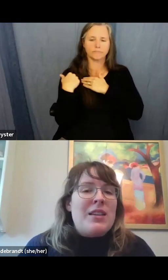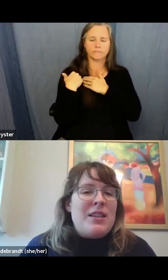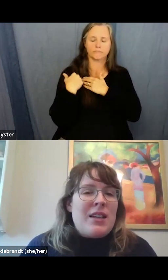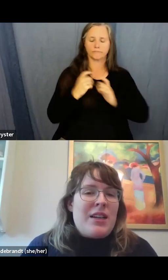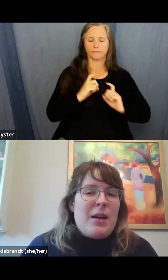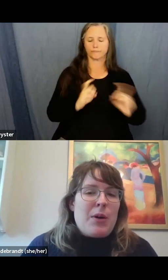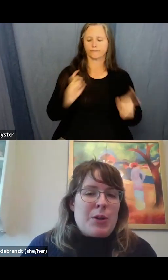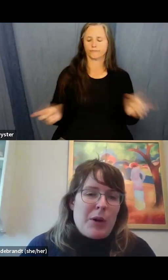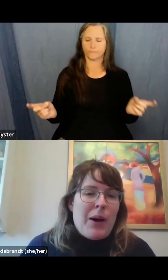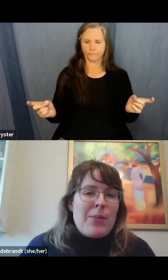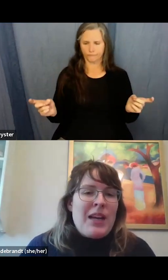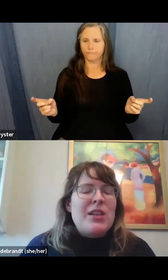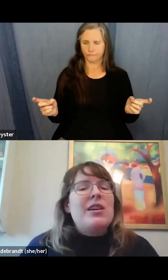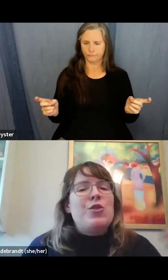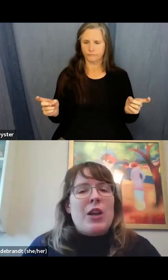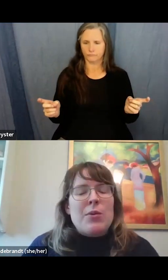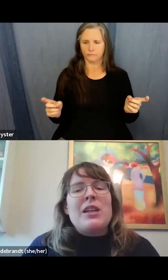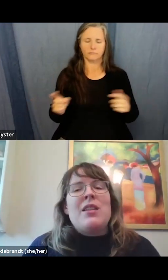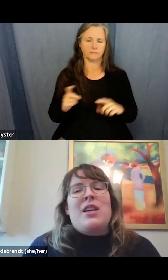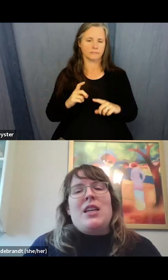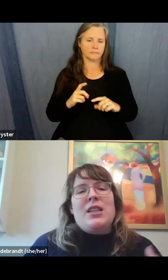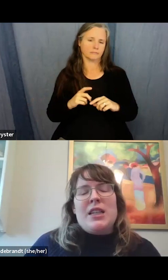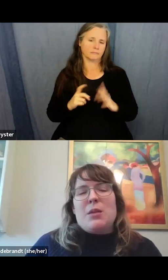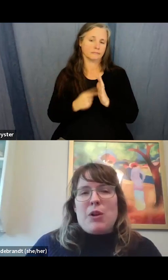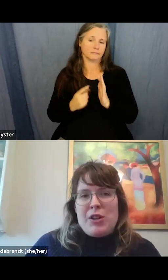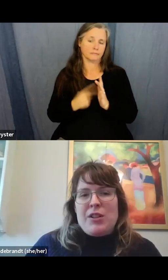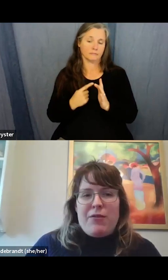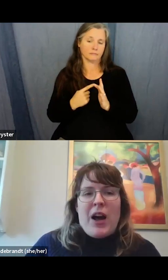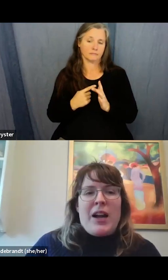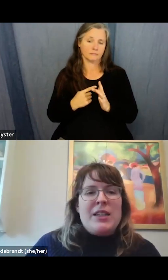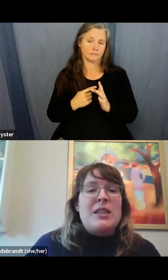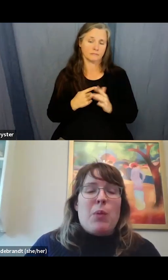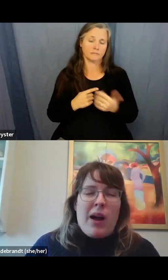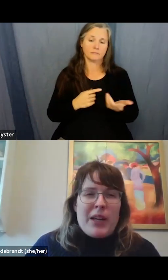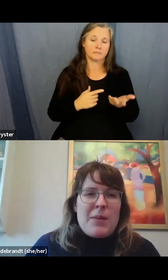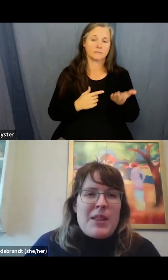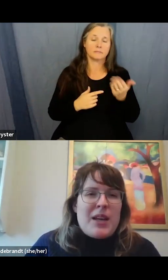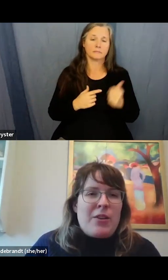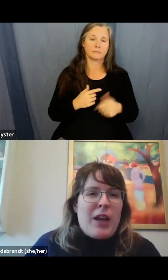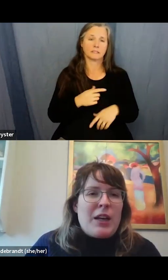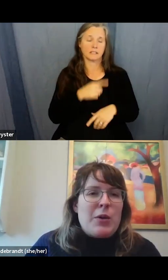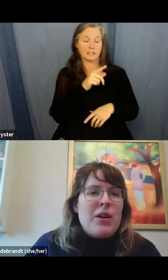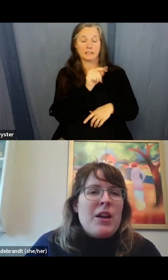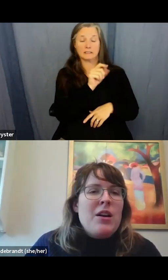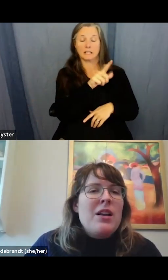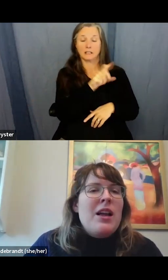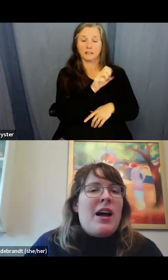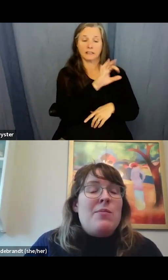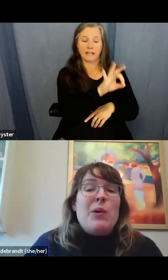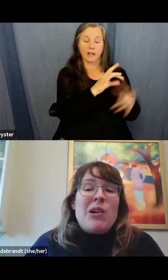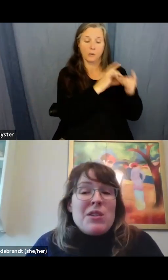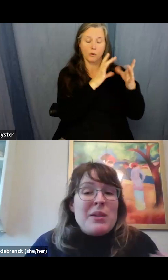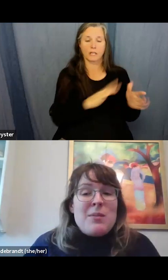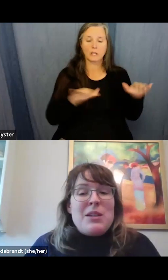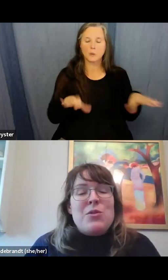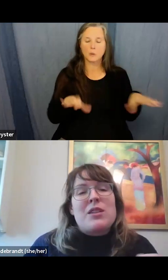there is a designated person requirement. Generally, the easiest person to find is probably going to be the Title IX coordinator.